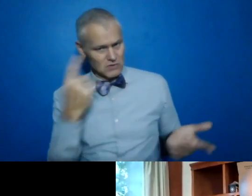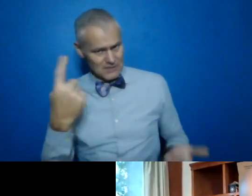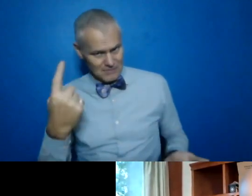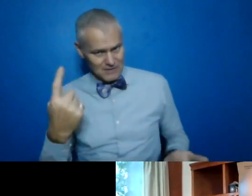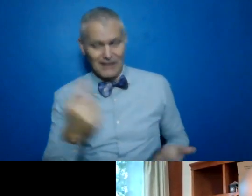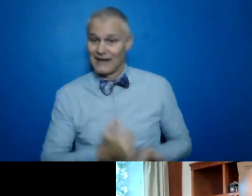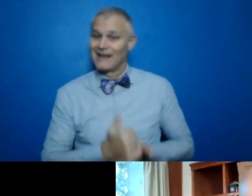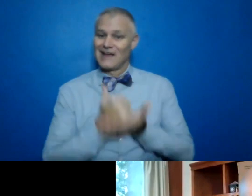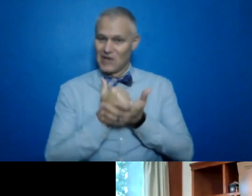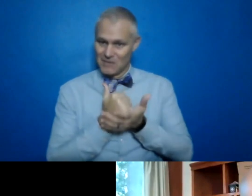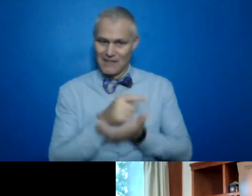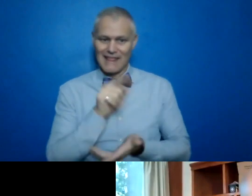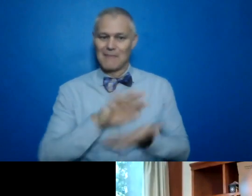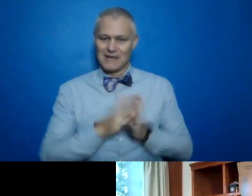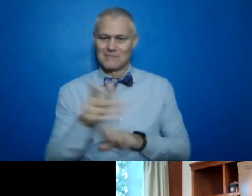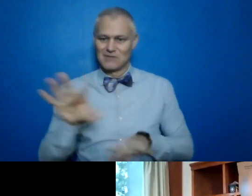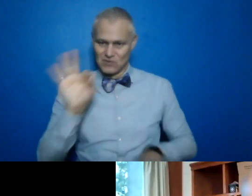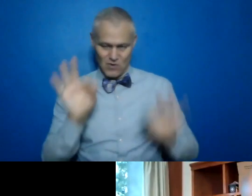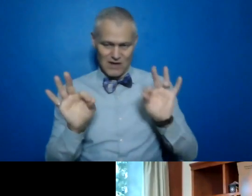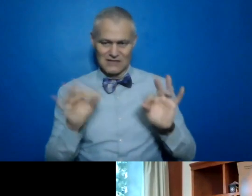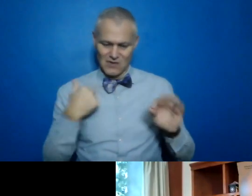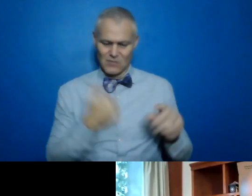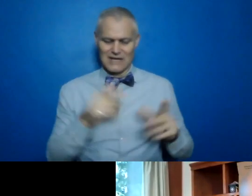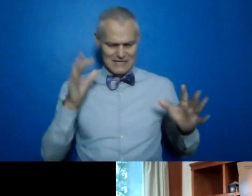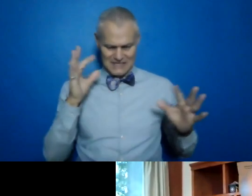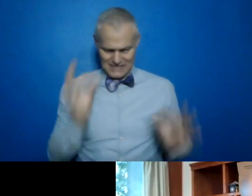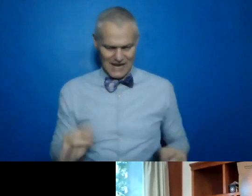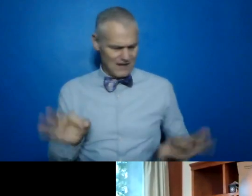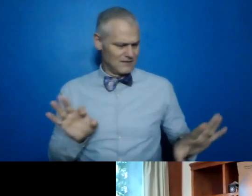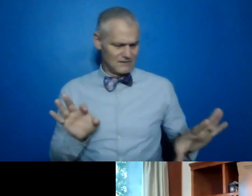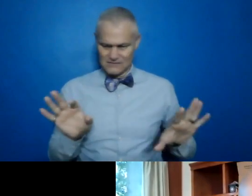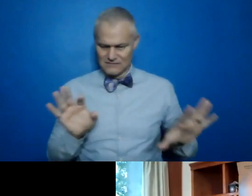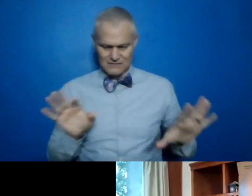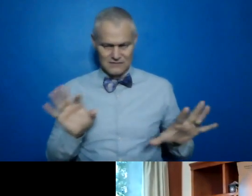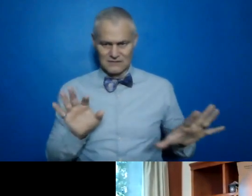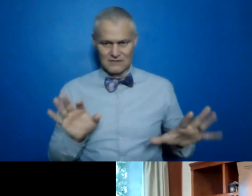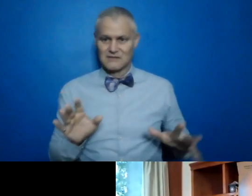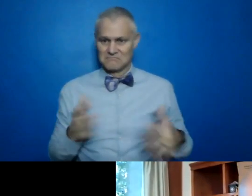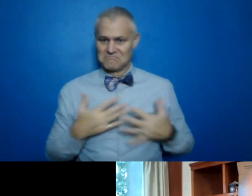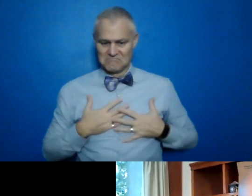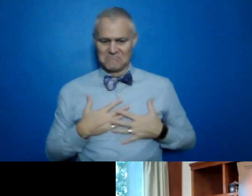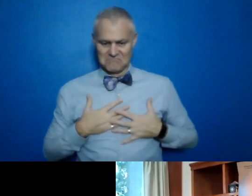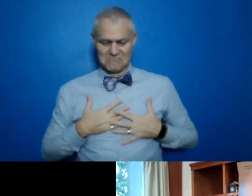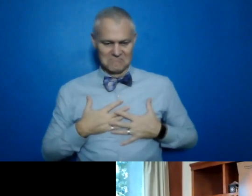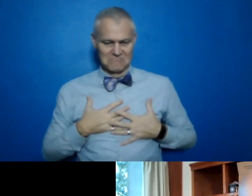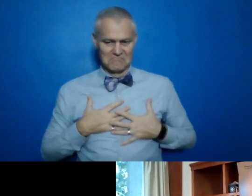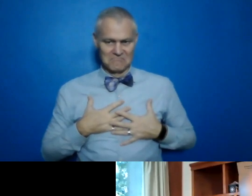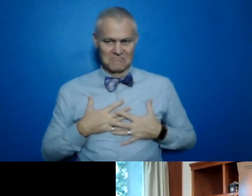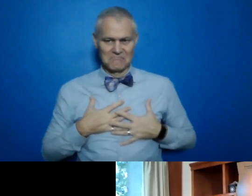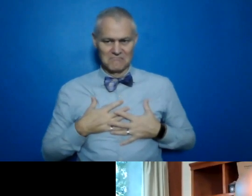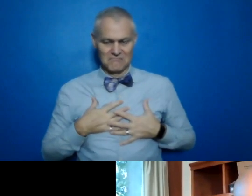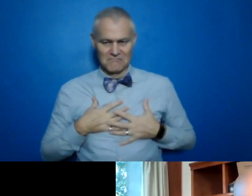because that becomes the choice. It's like we get to decide as an active agency that